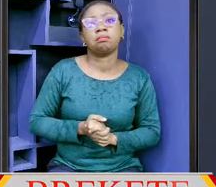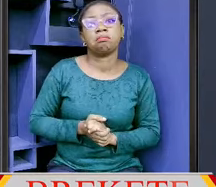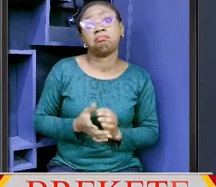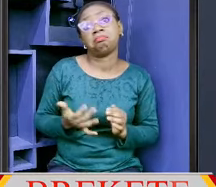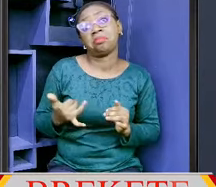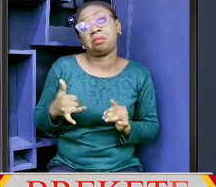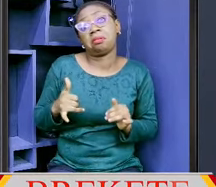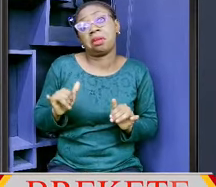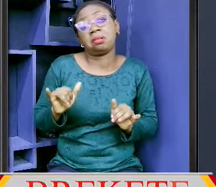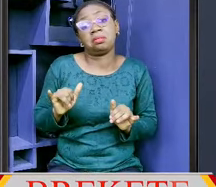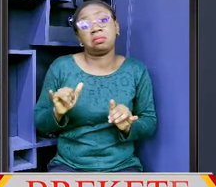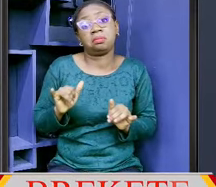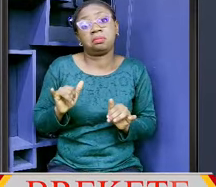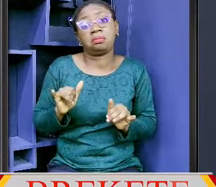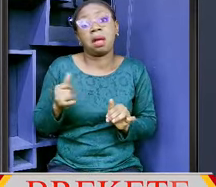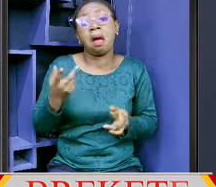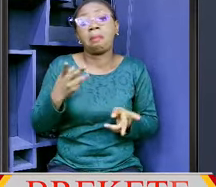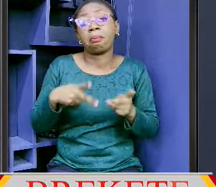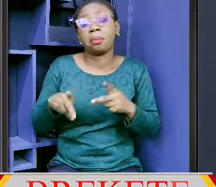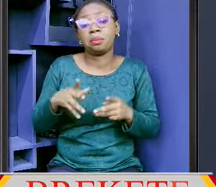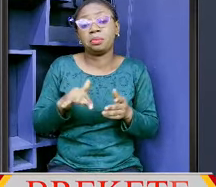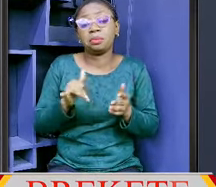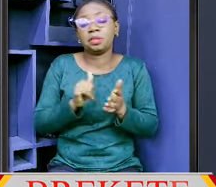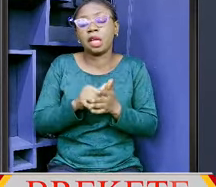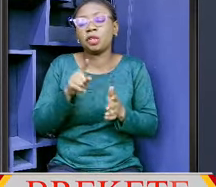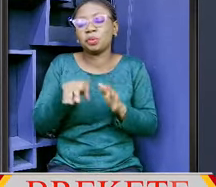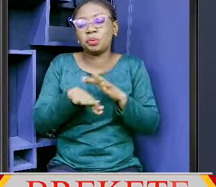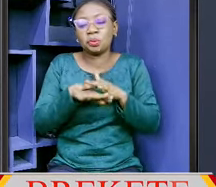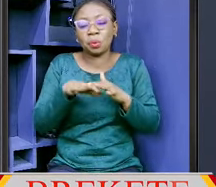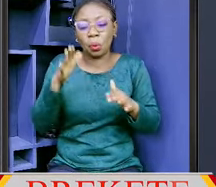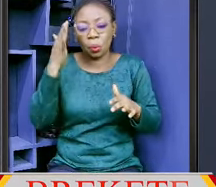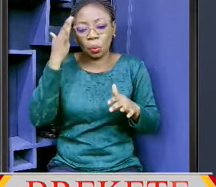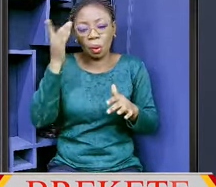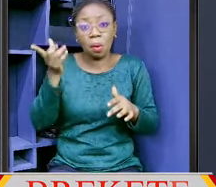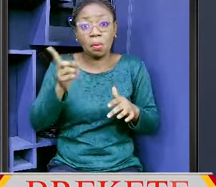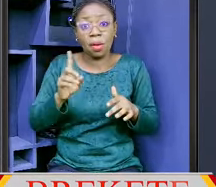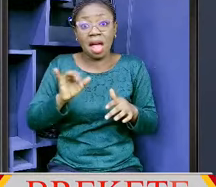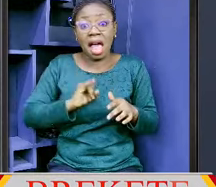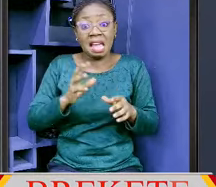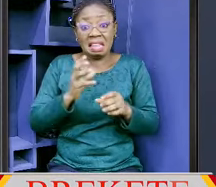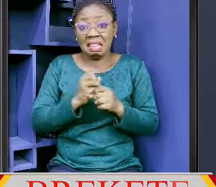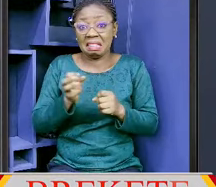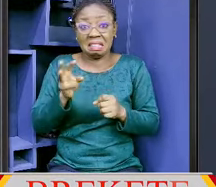Yet, people where you know where I get them from,